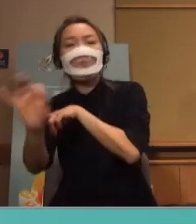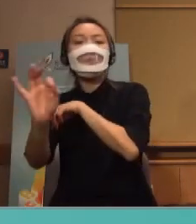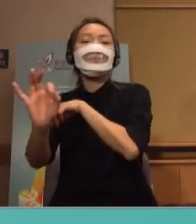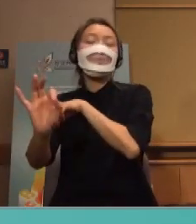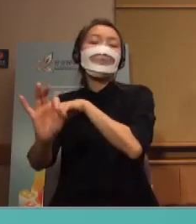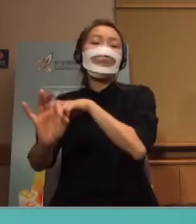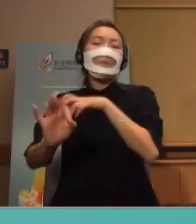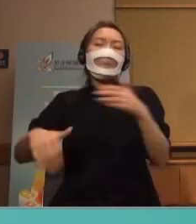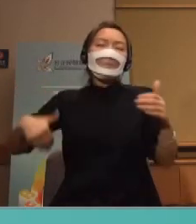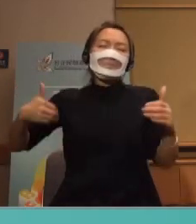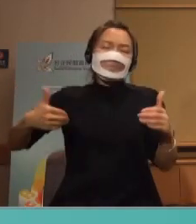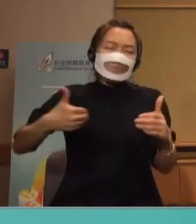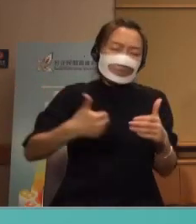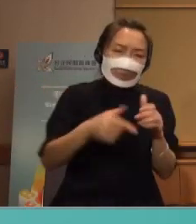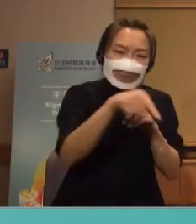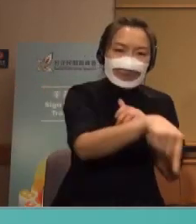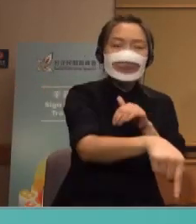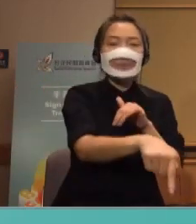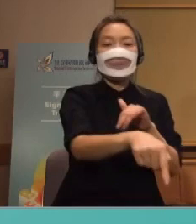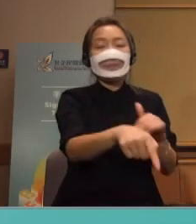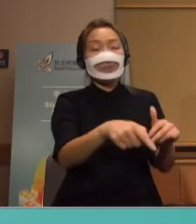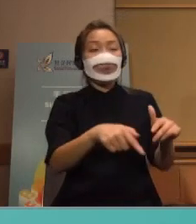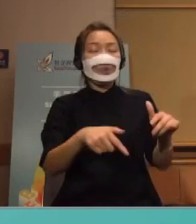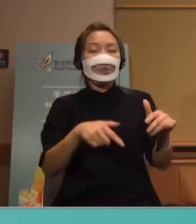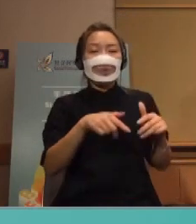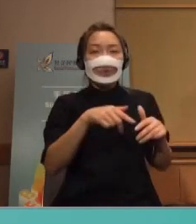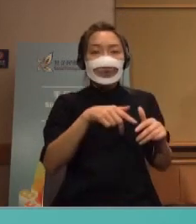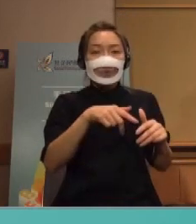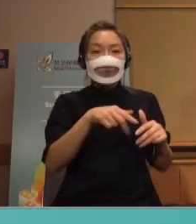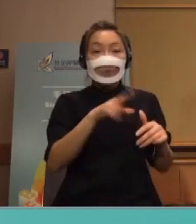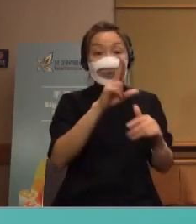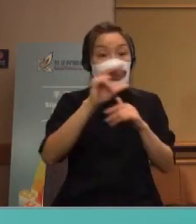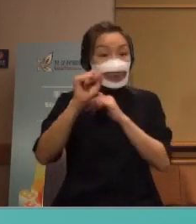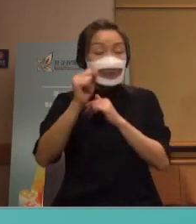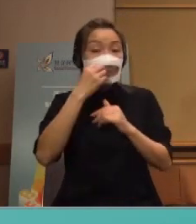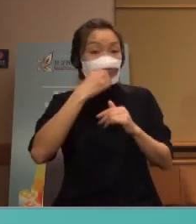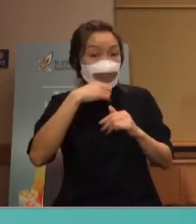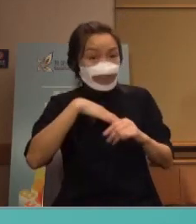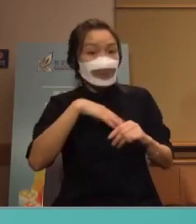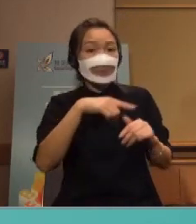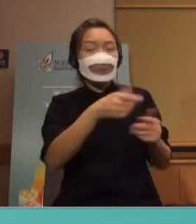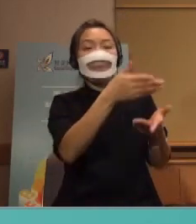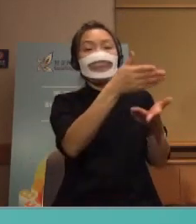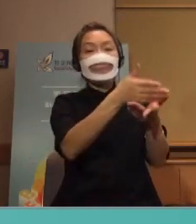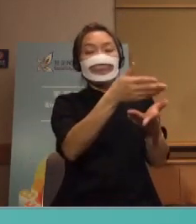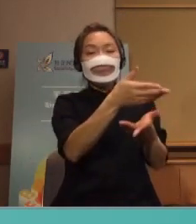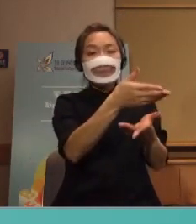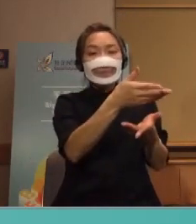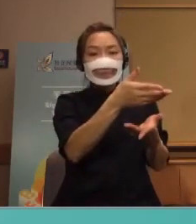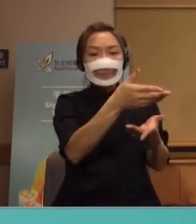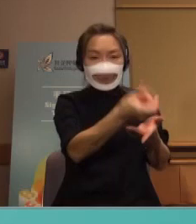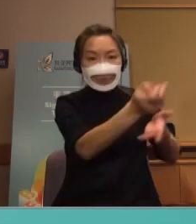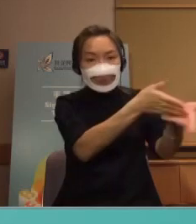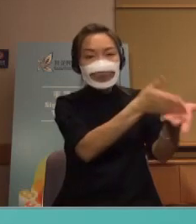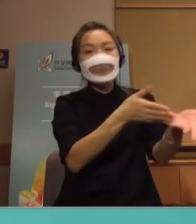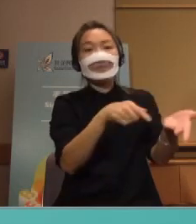because these are part of the UX experience that we be more inclusive in our official channel. We also include these channels for people to communicate with us. So